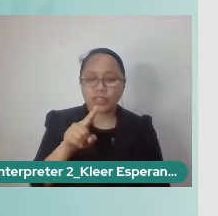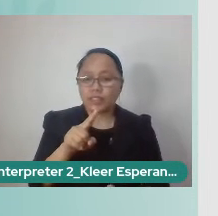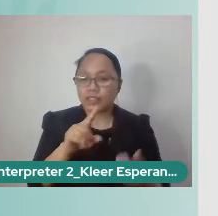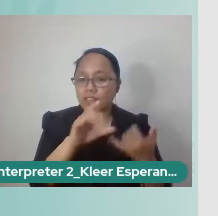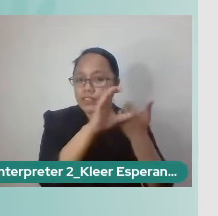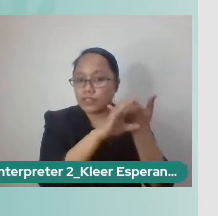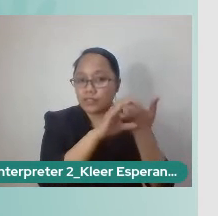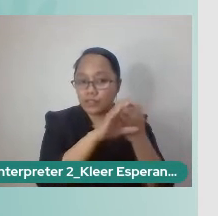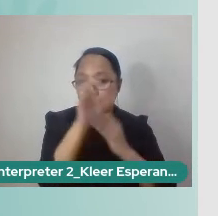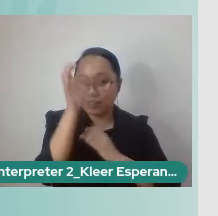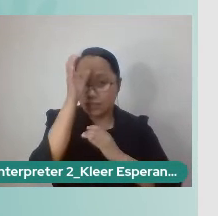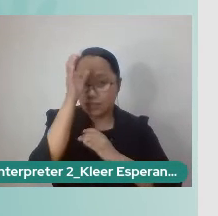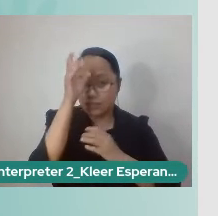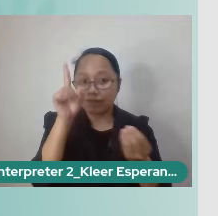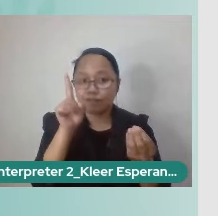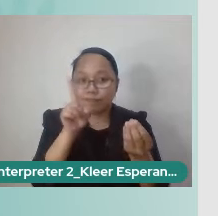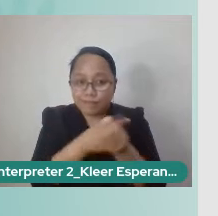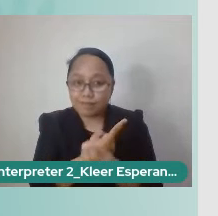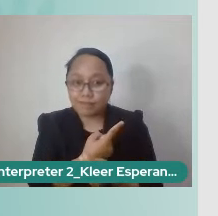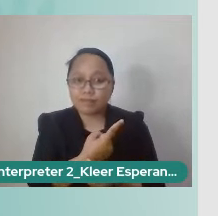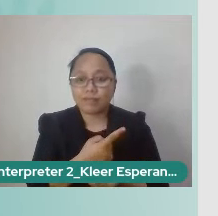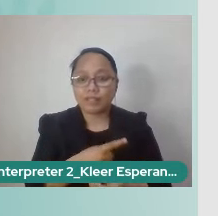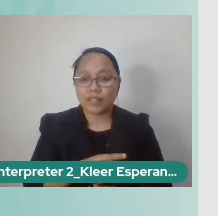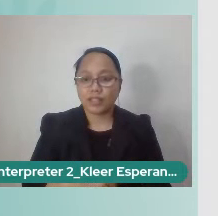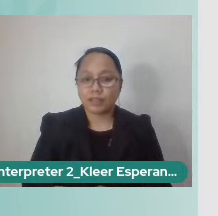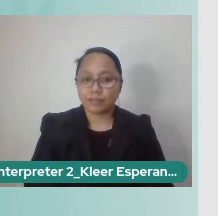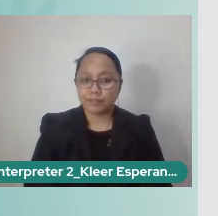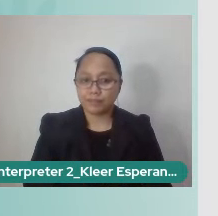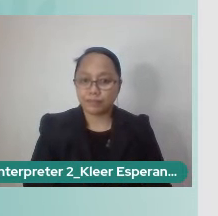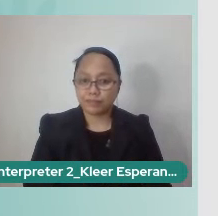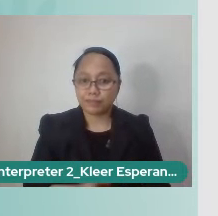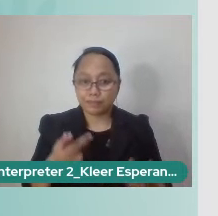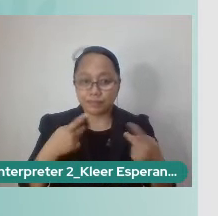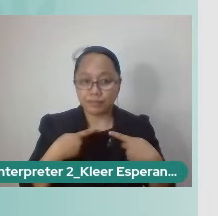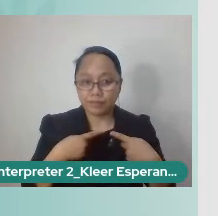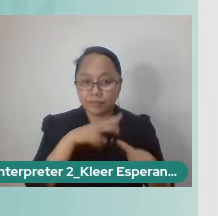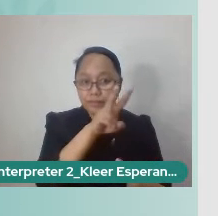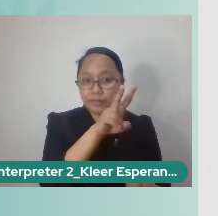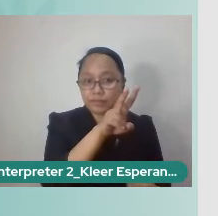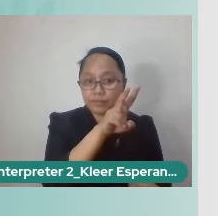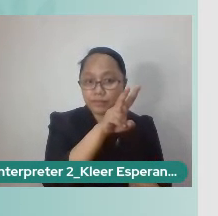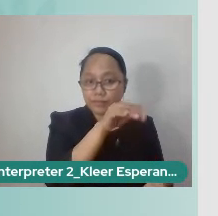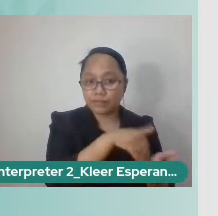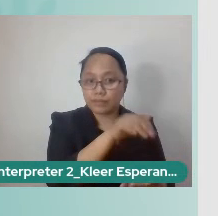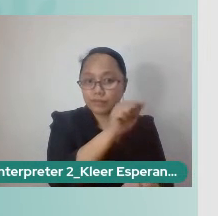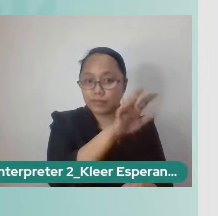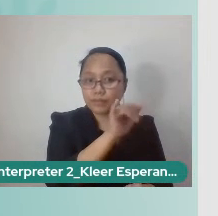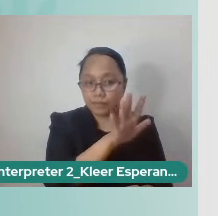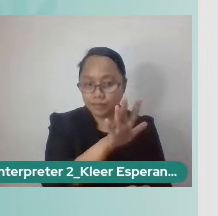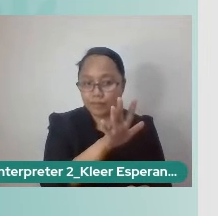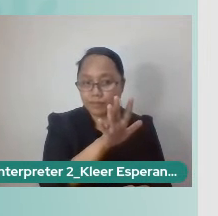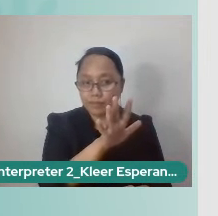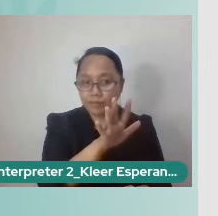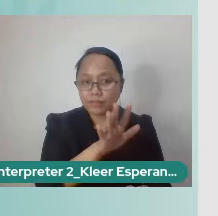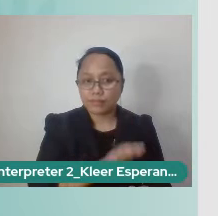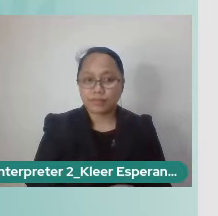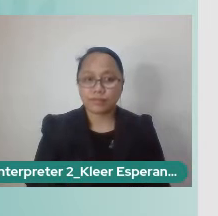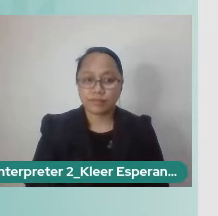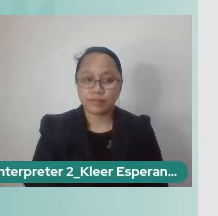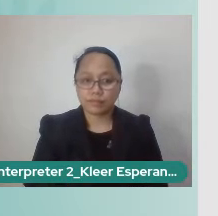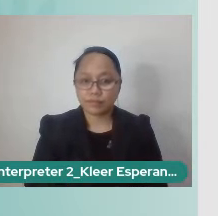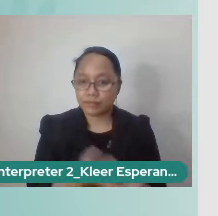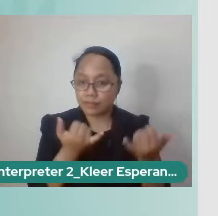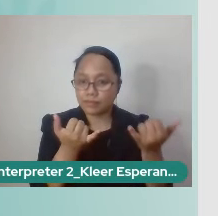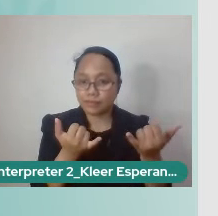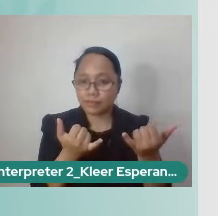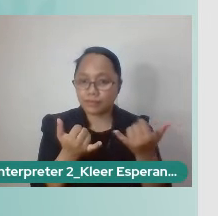world to achieve this. So this is a model simulation from 2015 to the end of a century in Australia. And you can see in